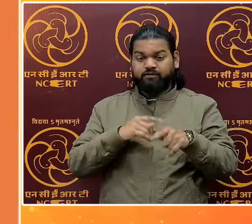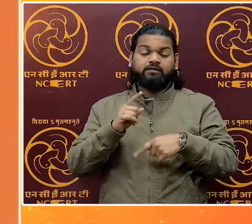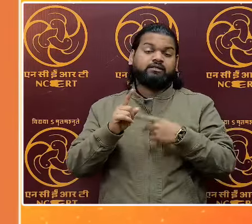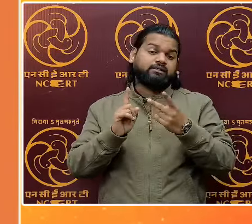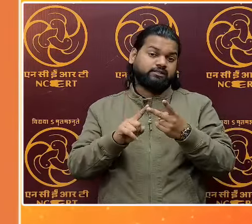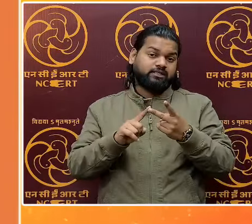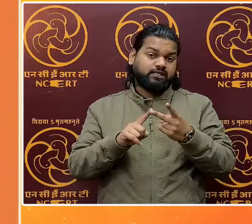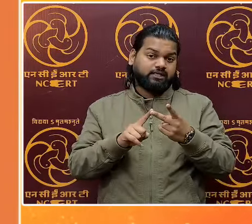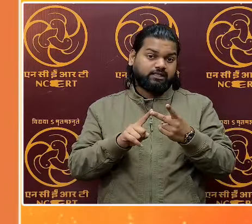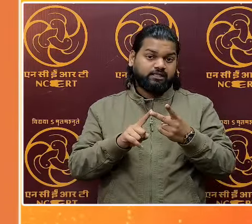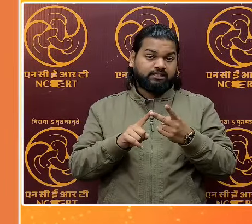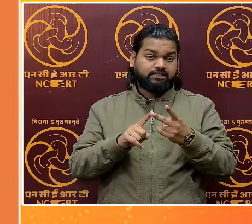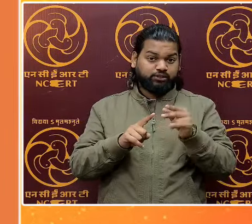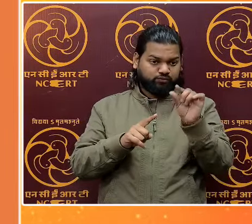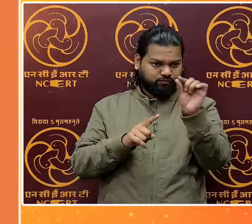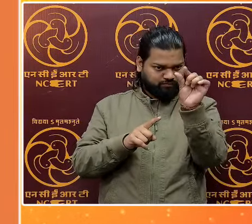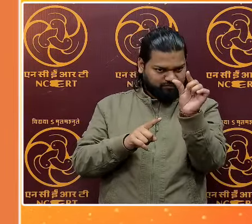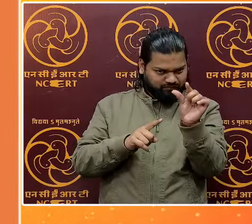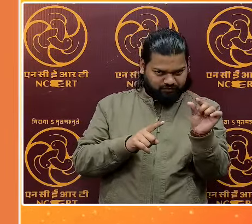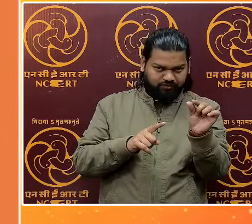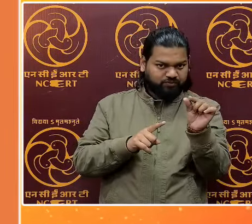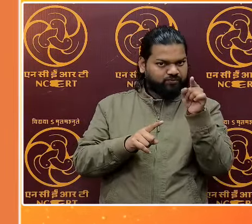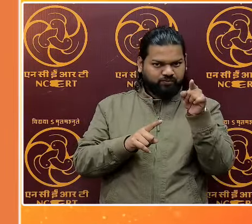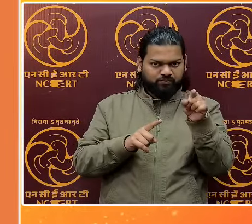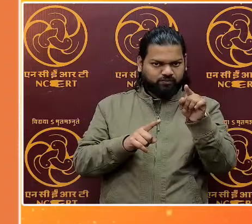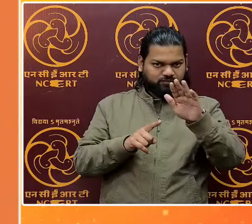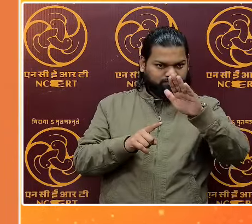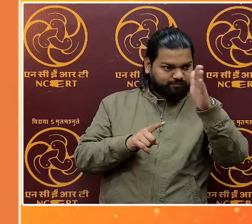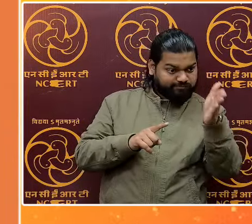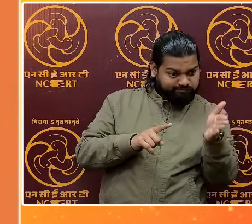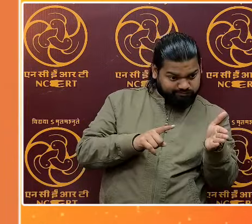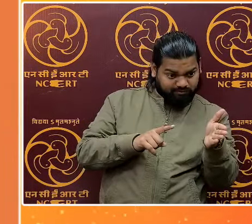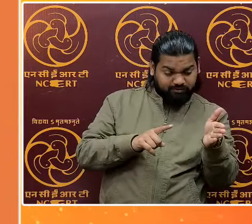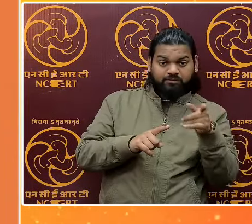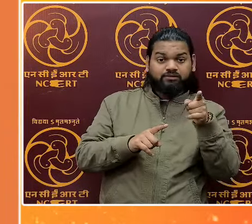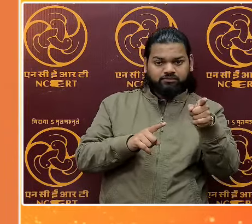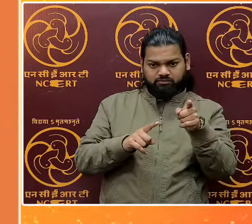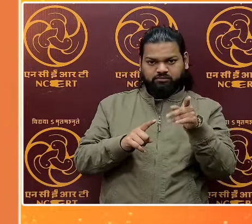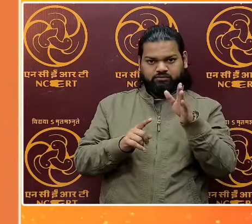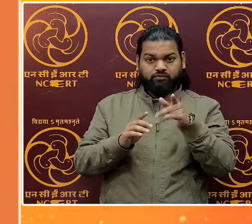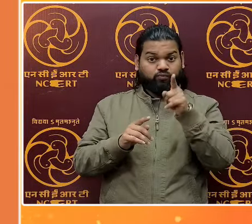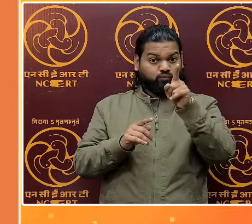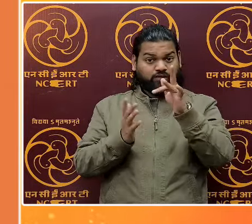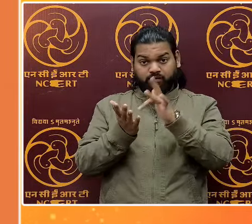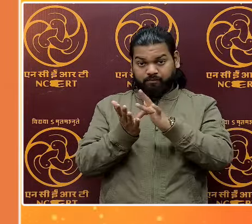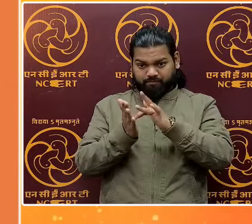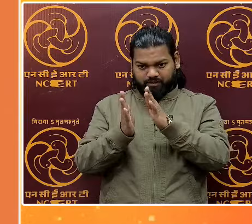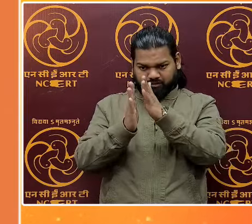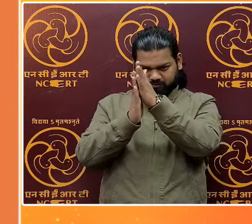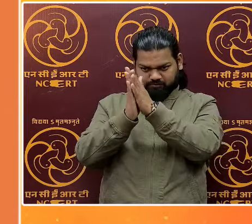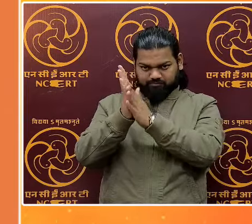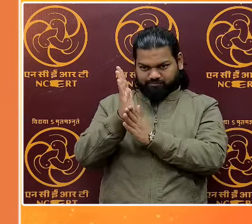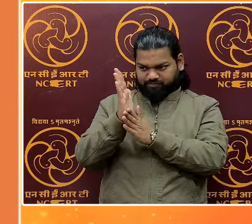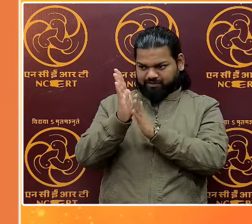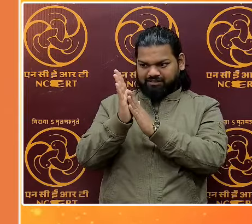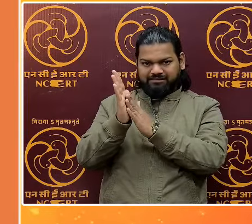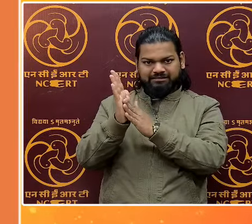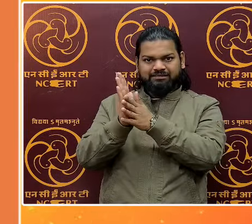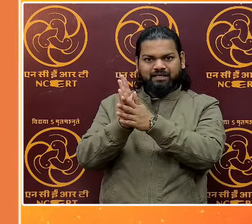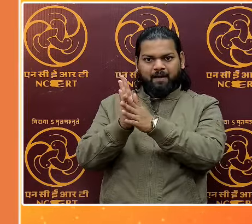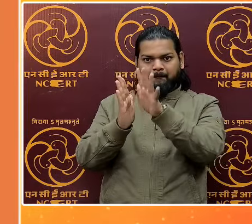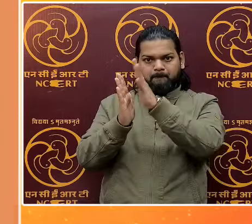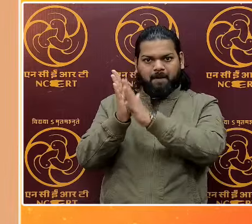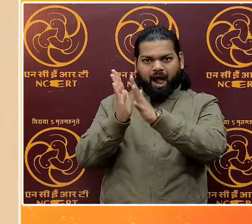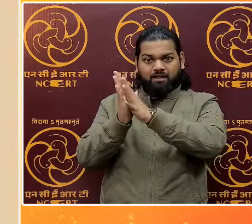mirror. We know in mirrors what happens, that one side it remain polished. Yes, but in case